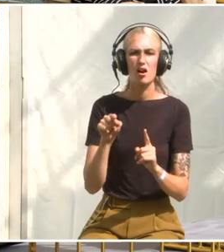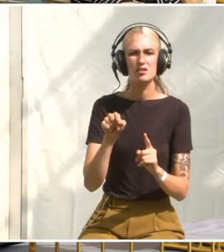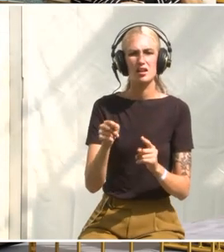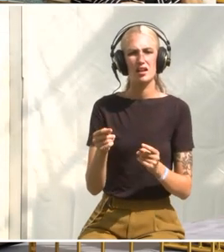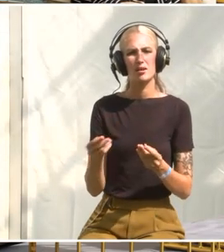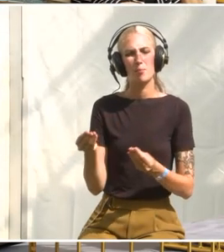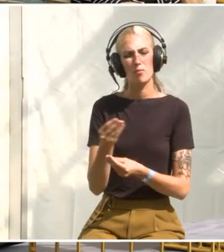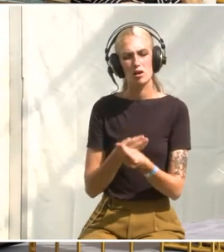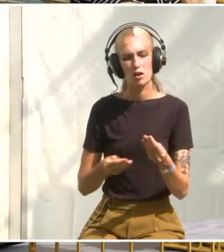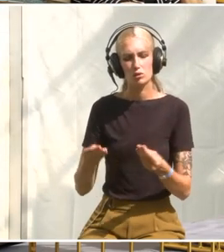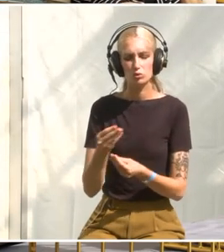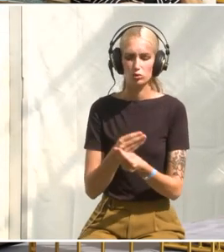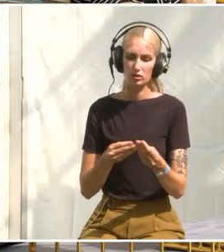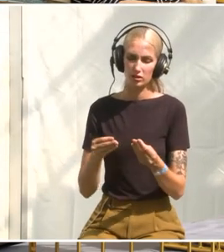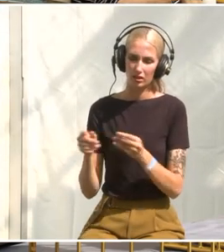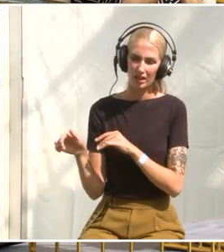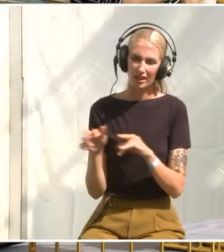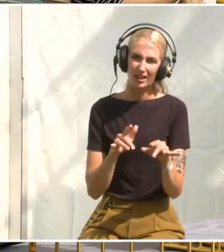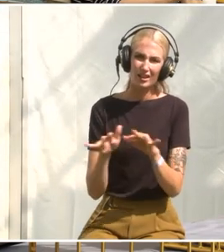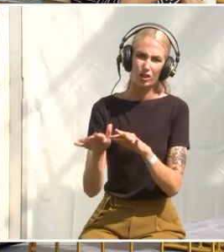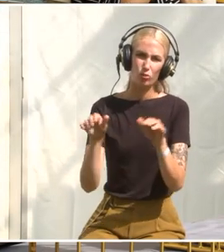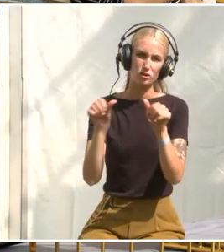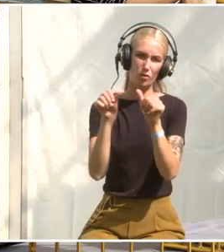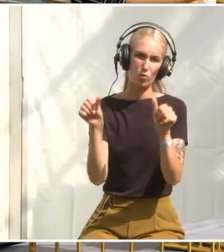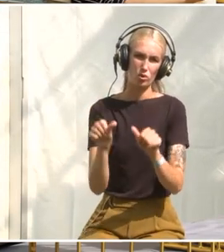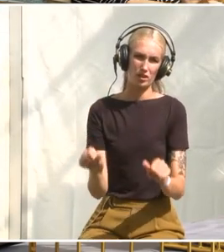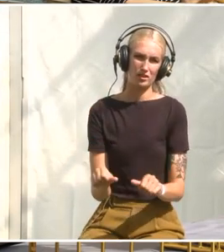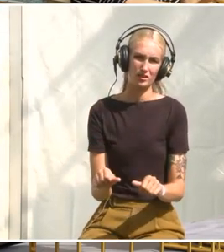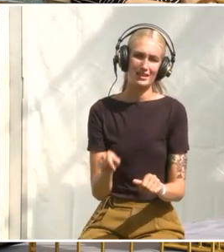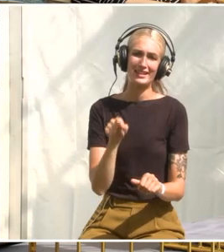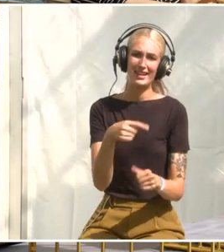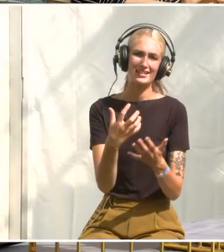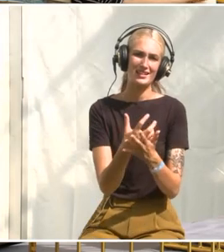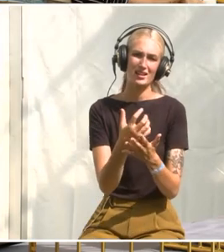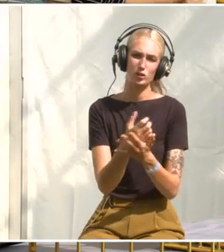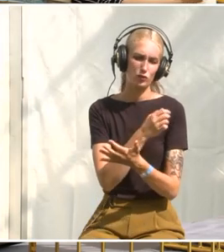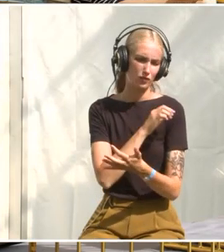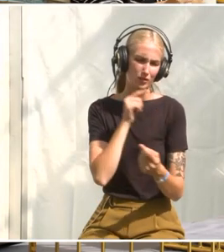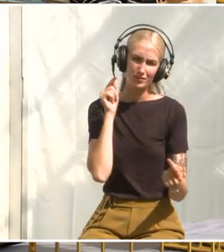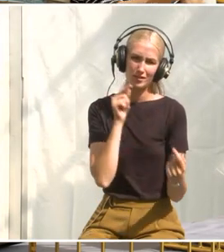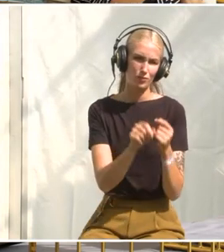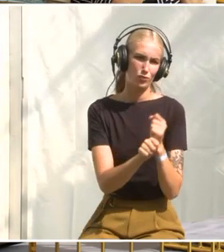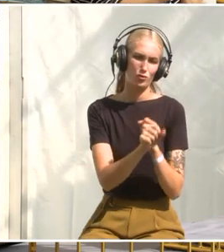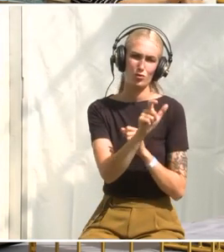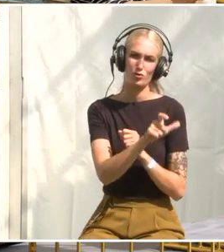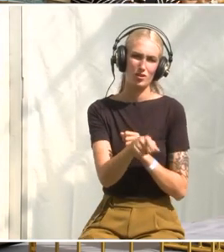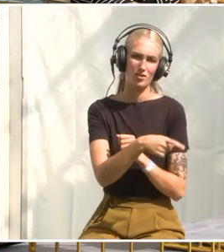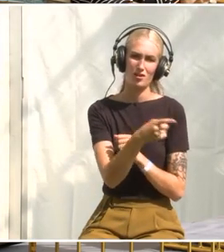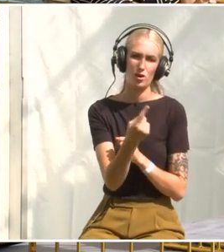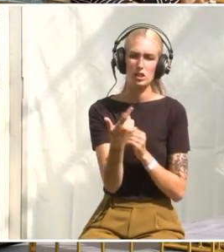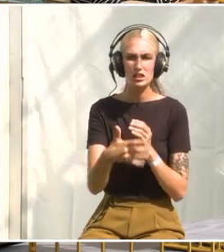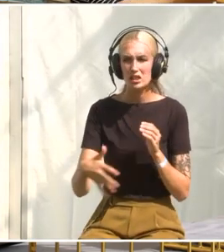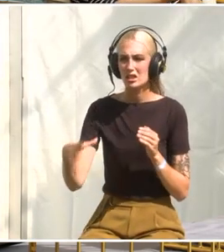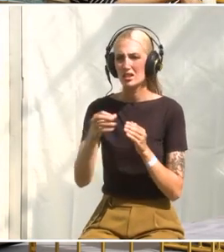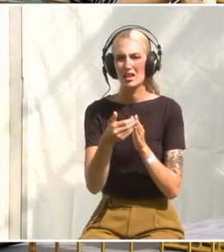economic mobility model available to very specific workers. But this is what at the core of it